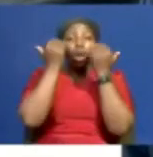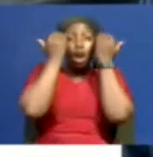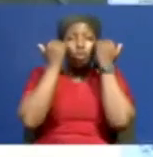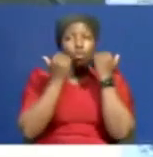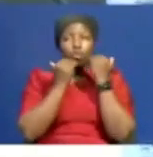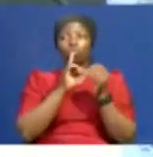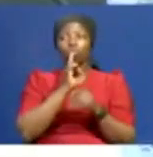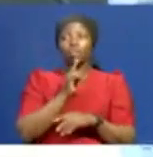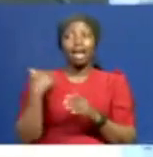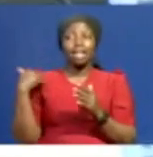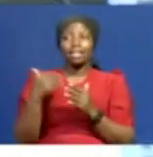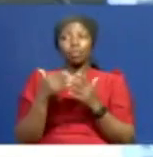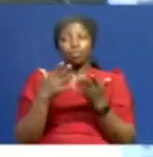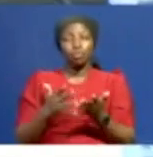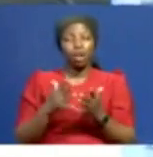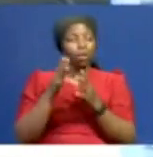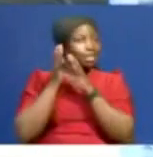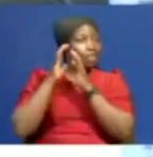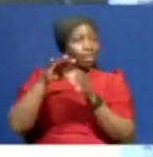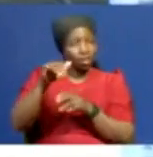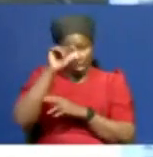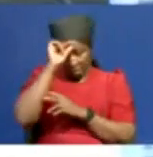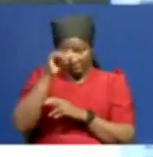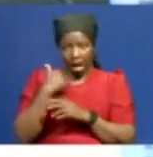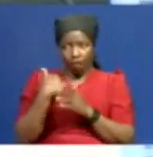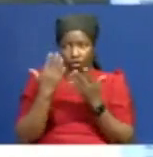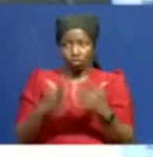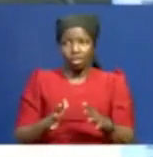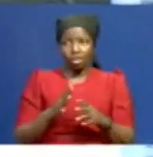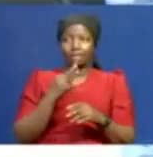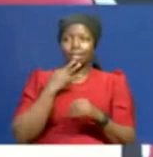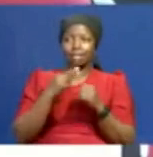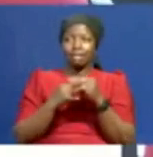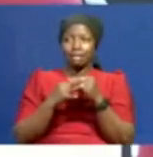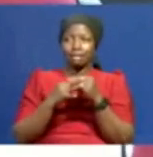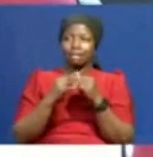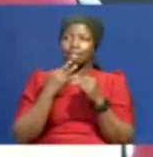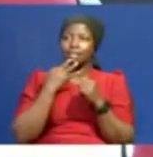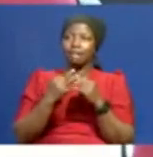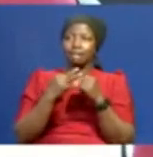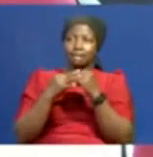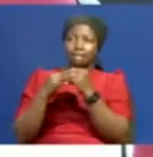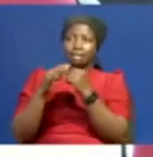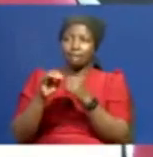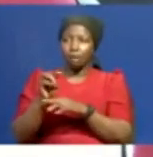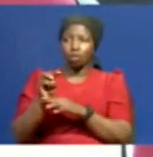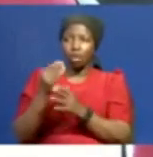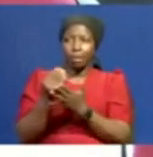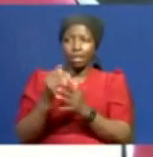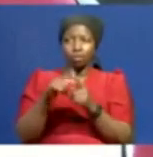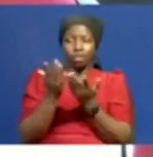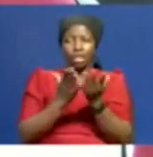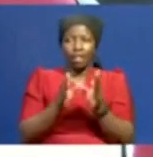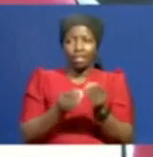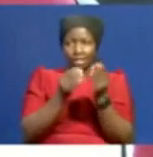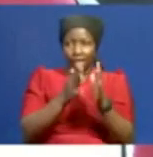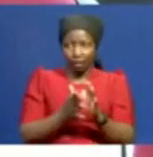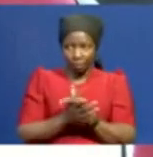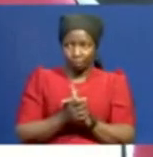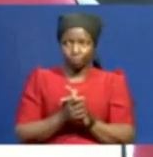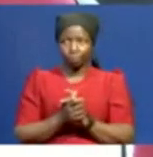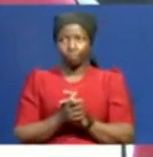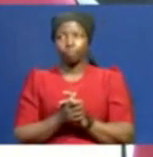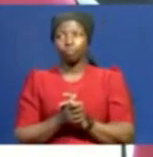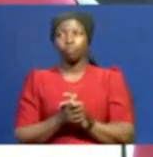lost 328 million shillings to the service provider. Meanwhile, the Senate County Public Accounts Committee